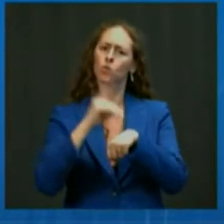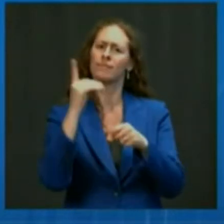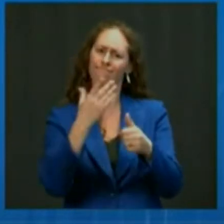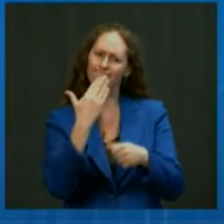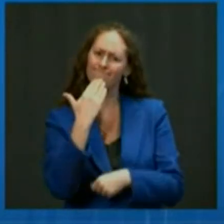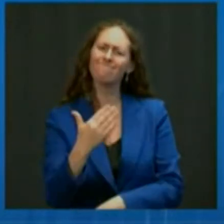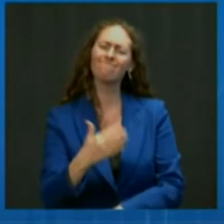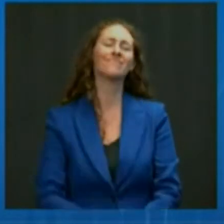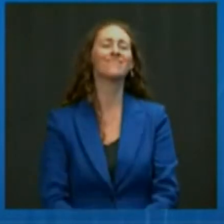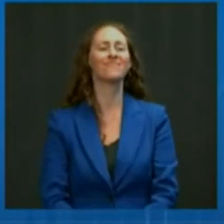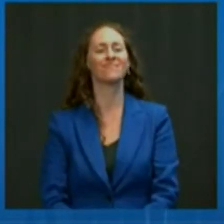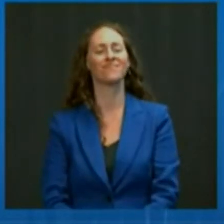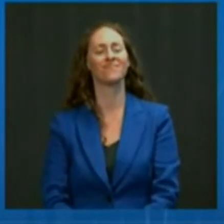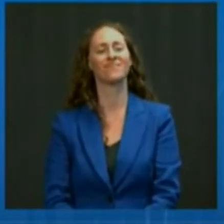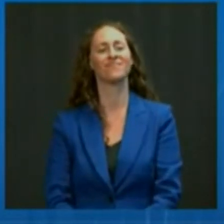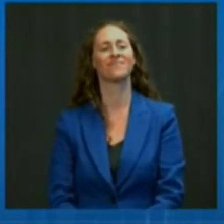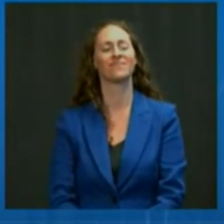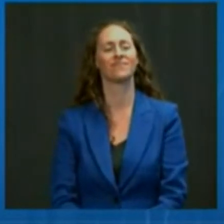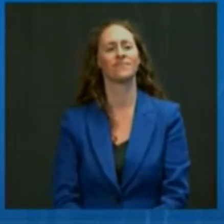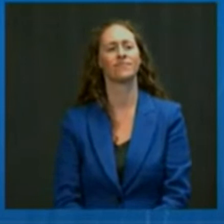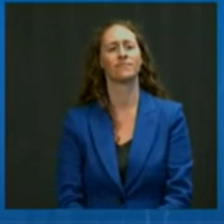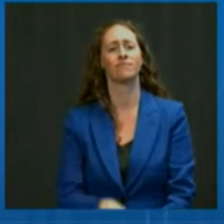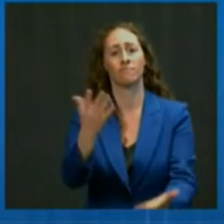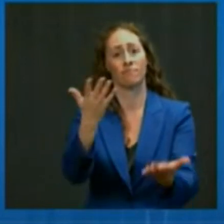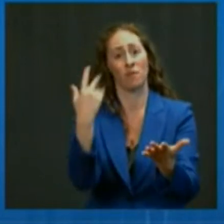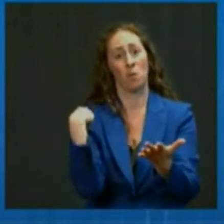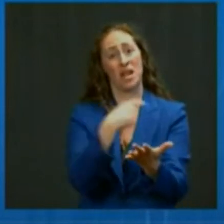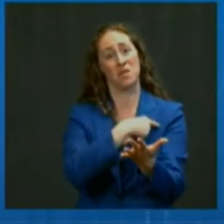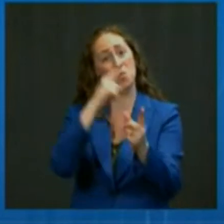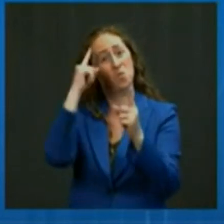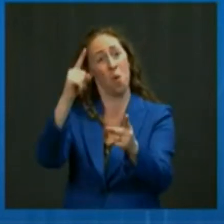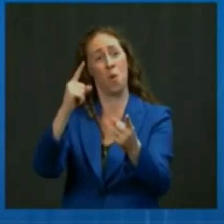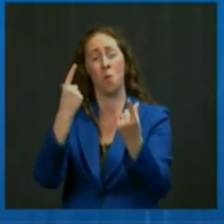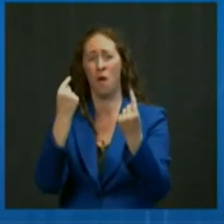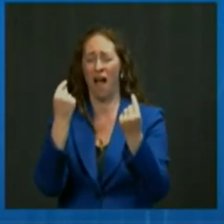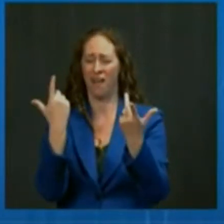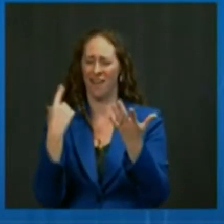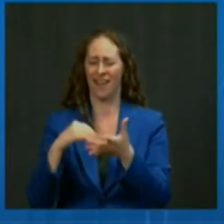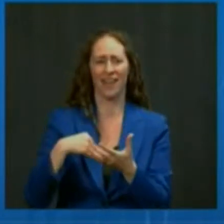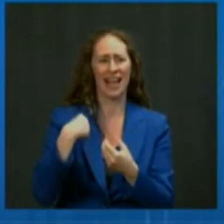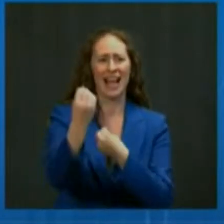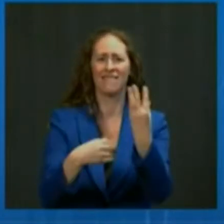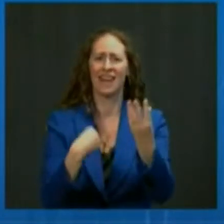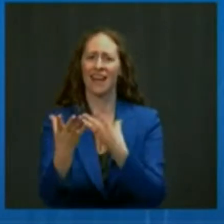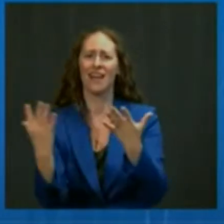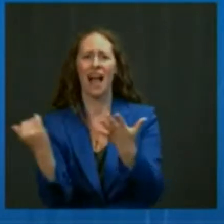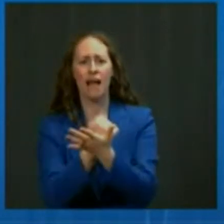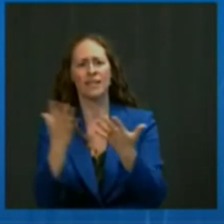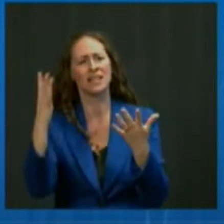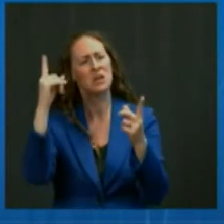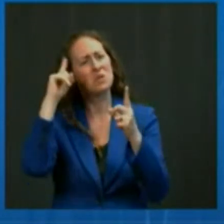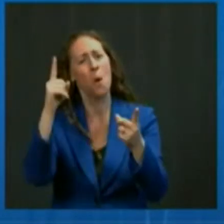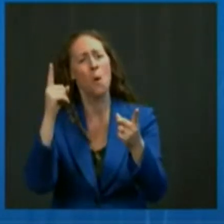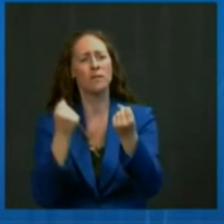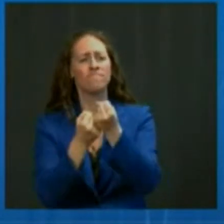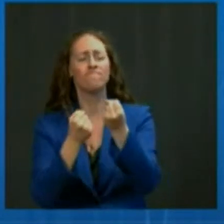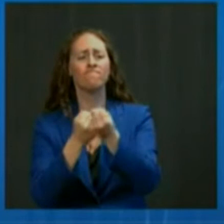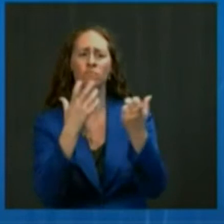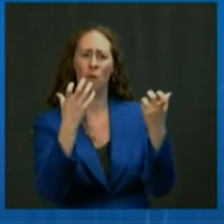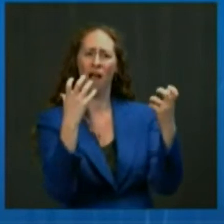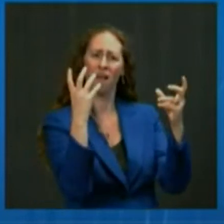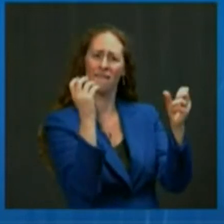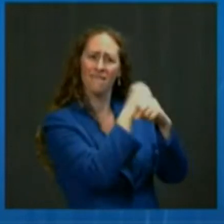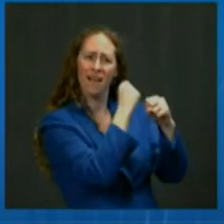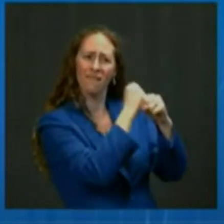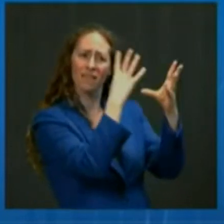are using every lever at our disposal to fight the virus, including by ensuring state and local leaders have the